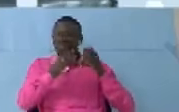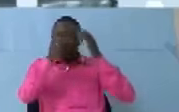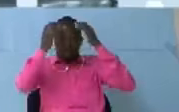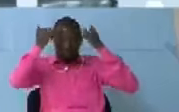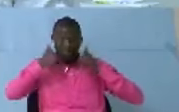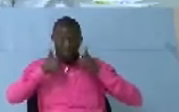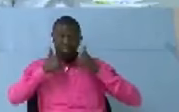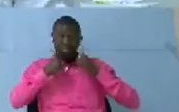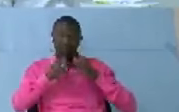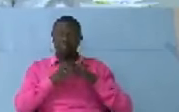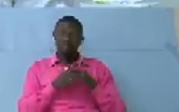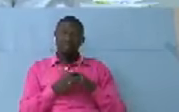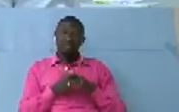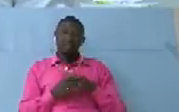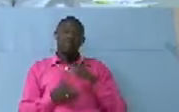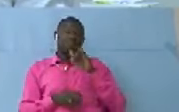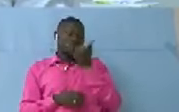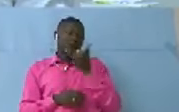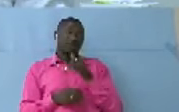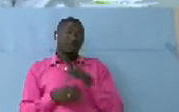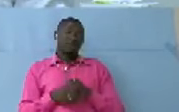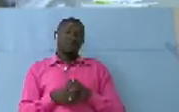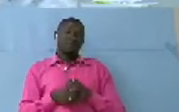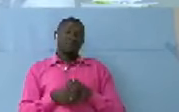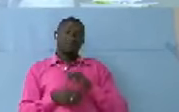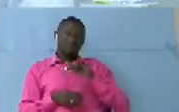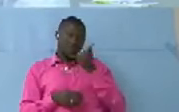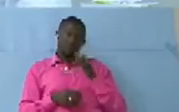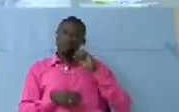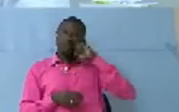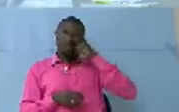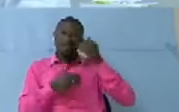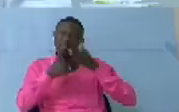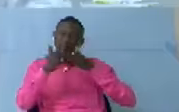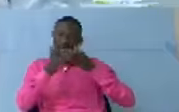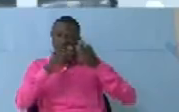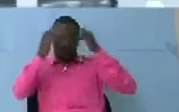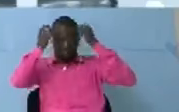your head? I don't. Yes, it was still over my head.